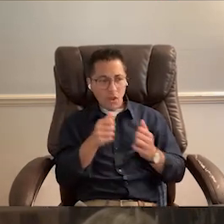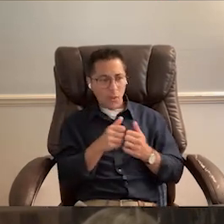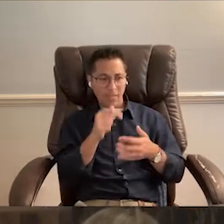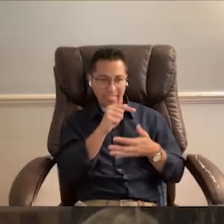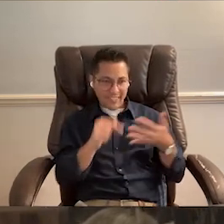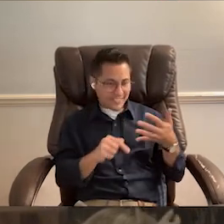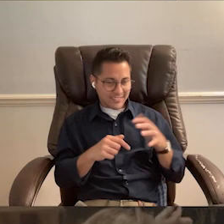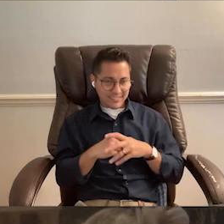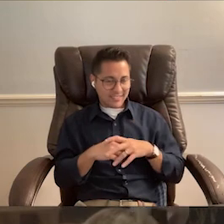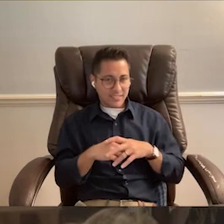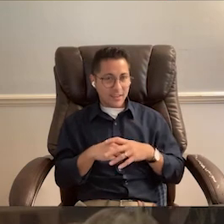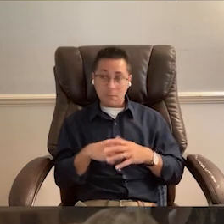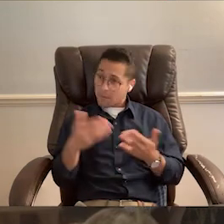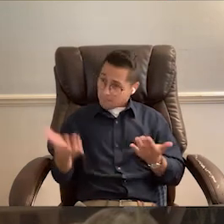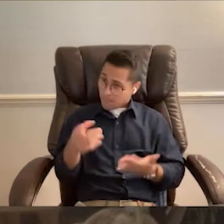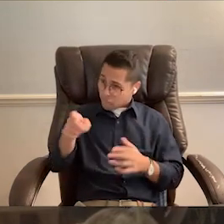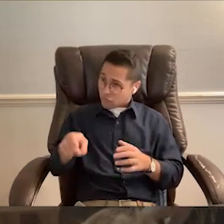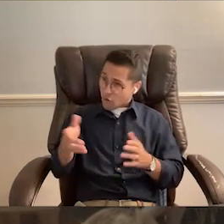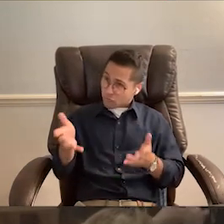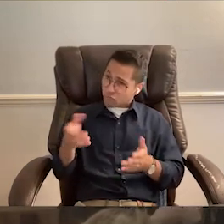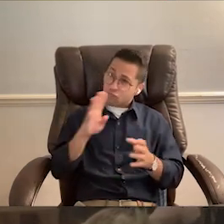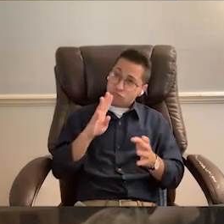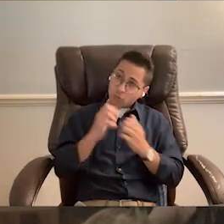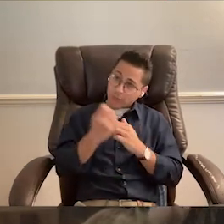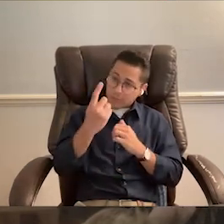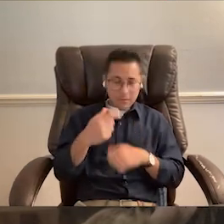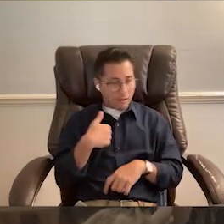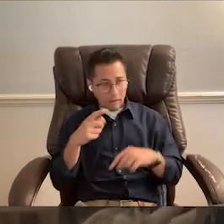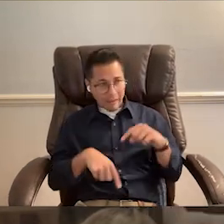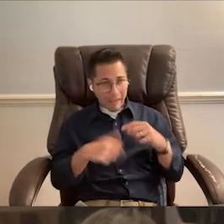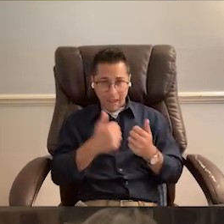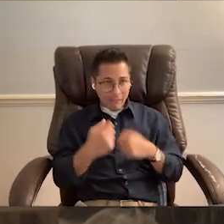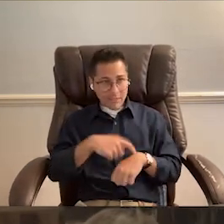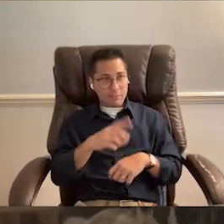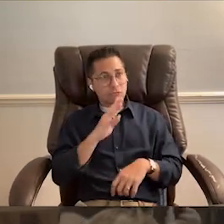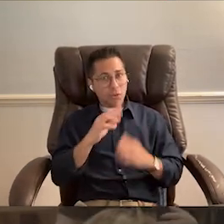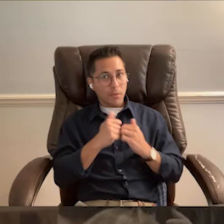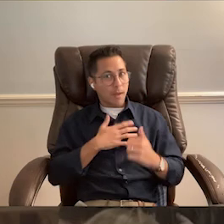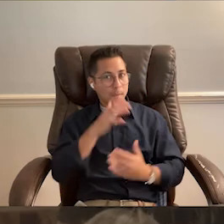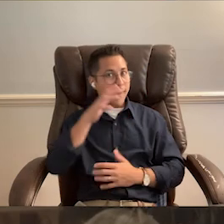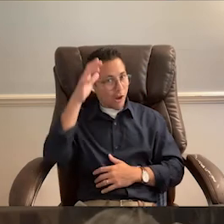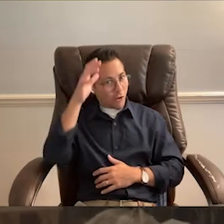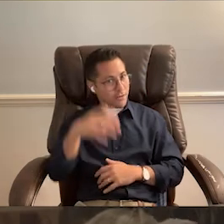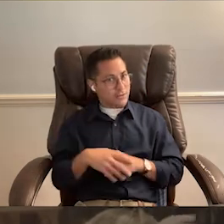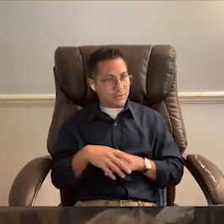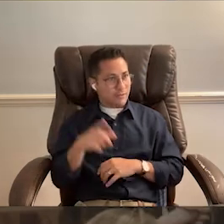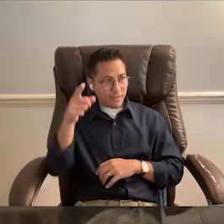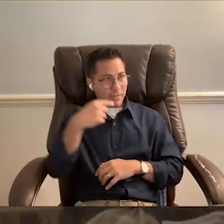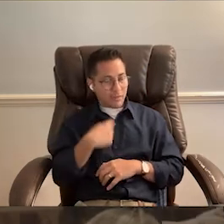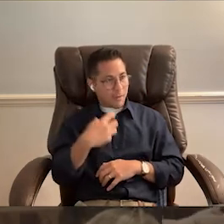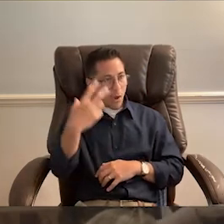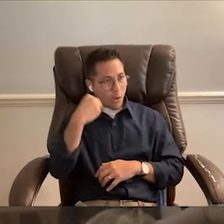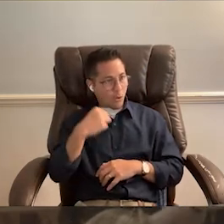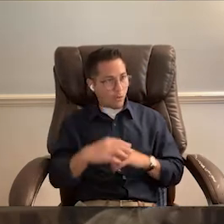came to me and was like, I really am struggling with this, and I was like, well, maybe you should go talk to someone. And they're like, but